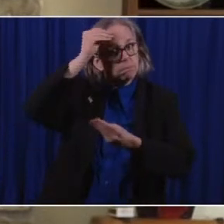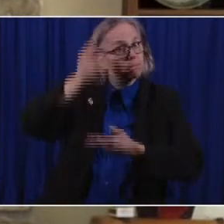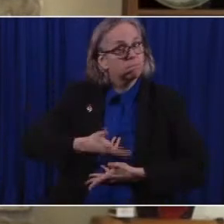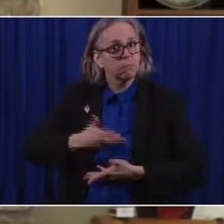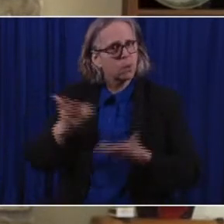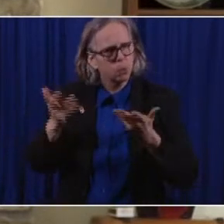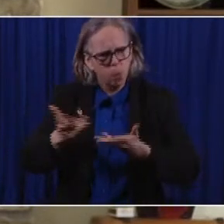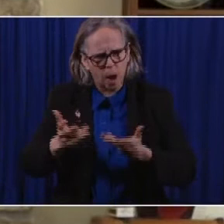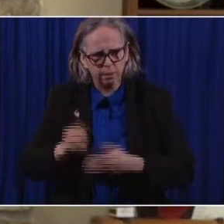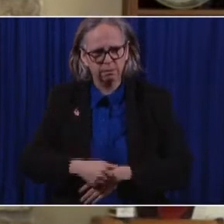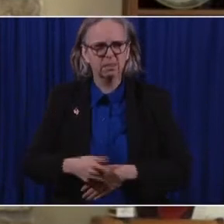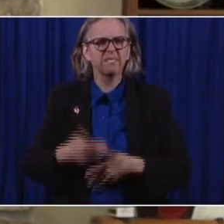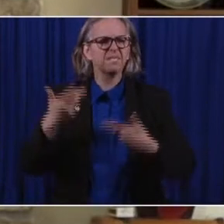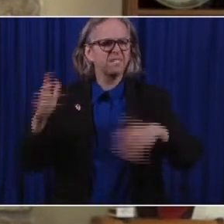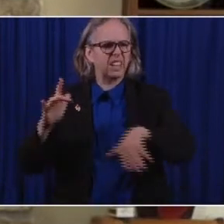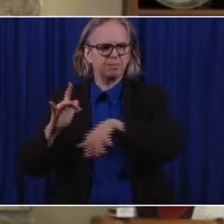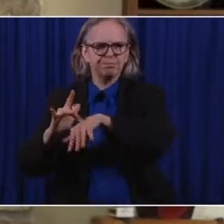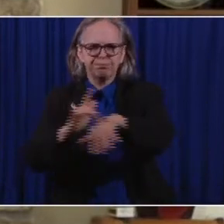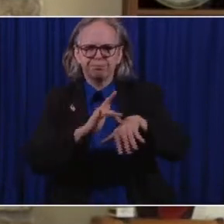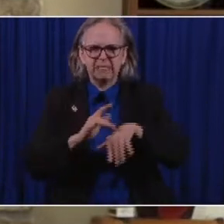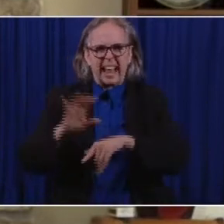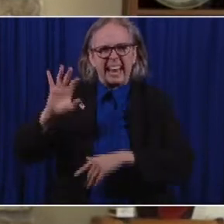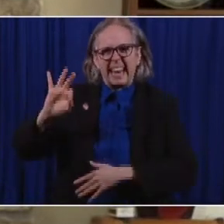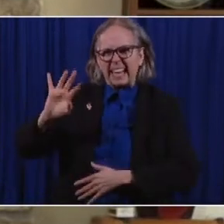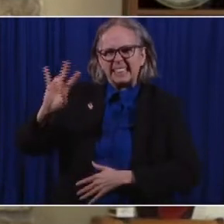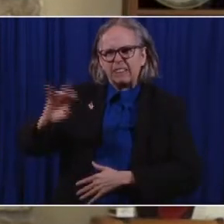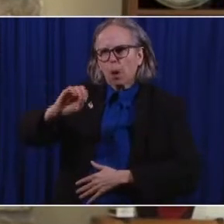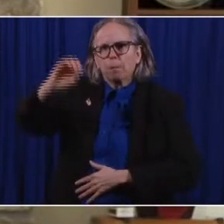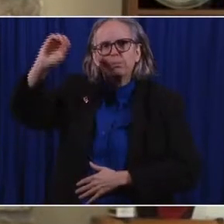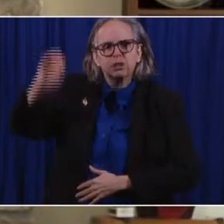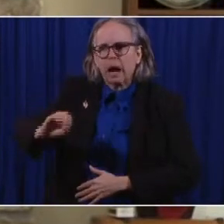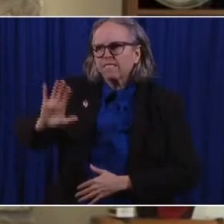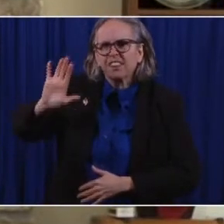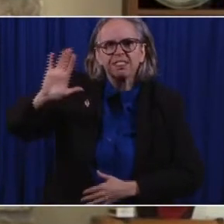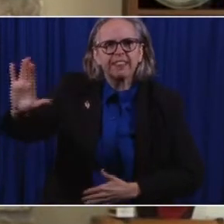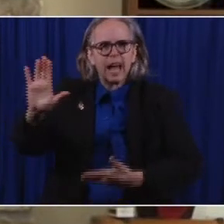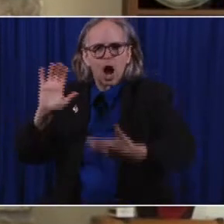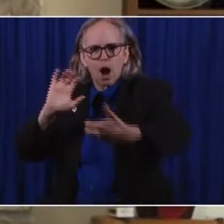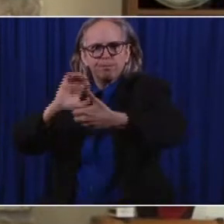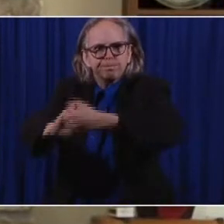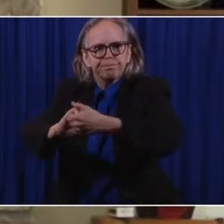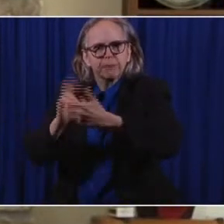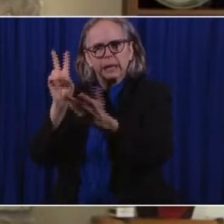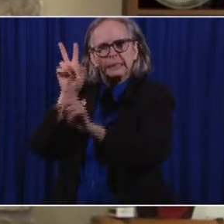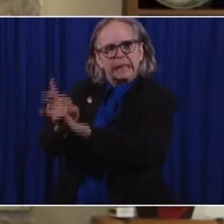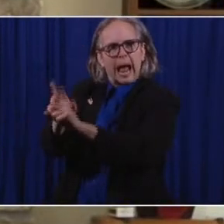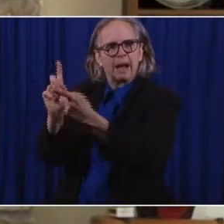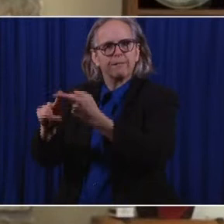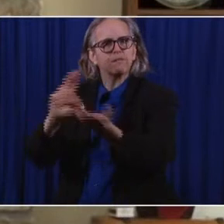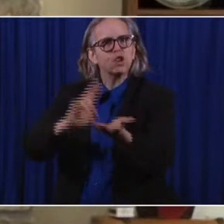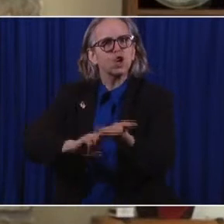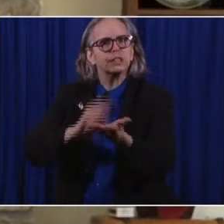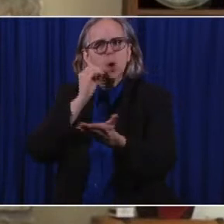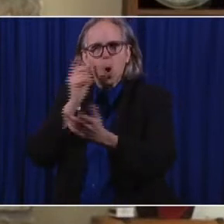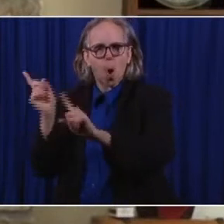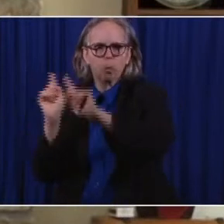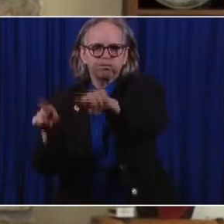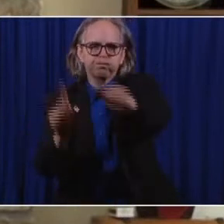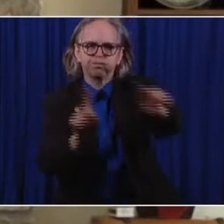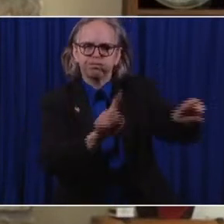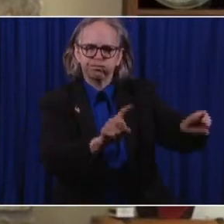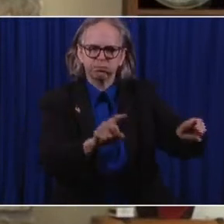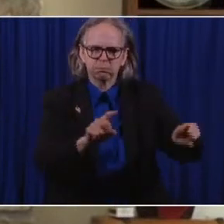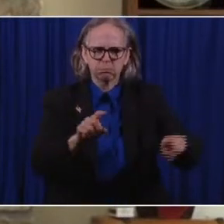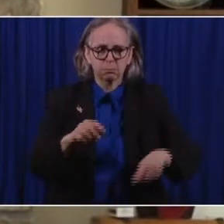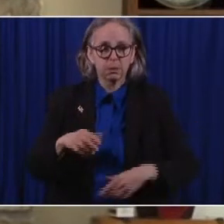to 97% of the nursing homes that they were assigned to give that first shot out. 478 facilities